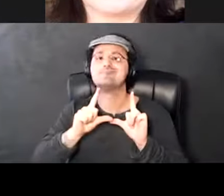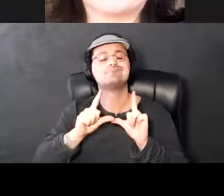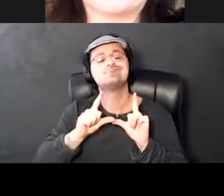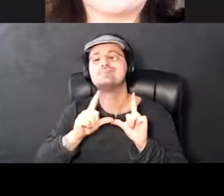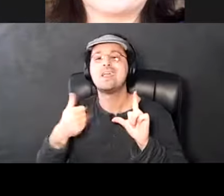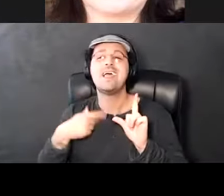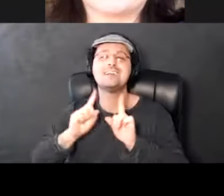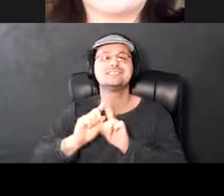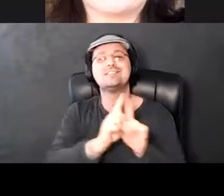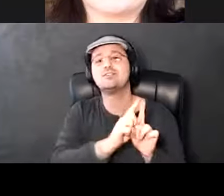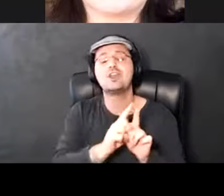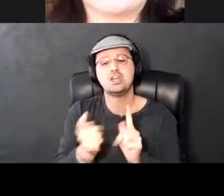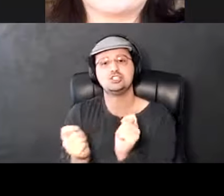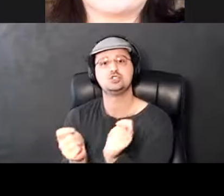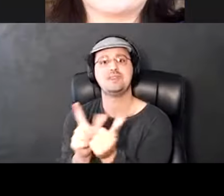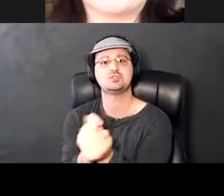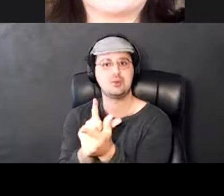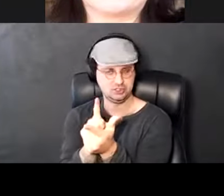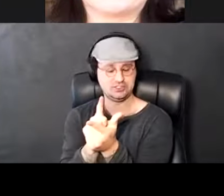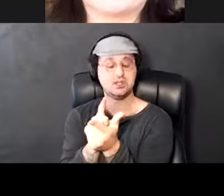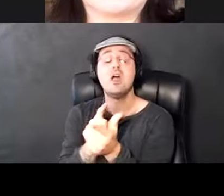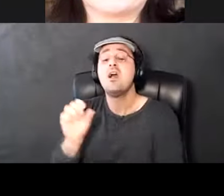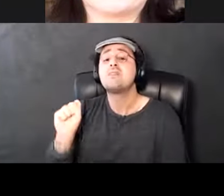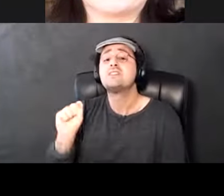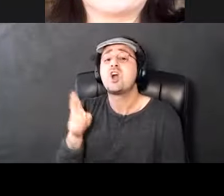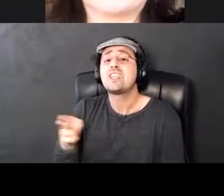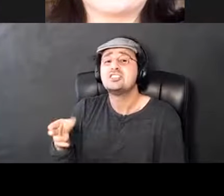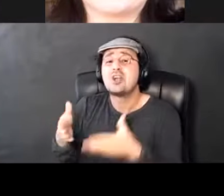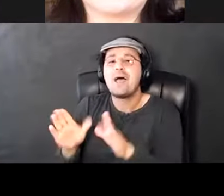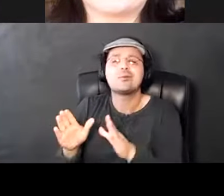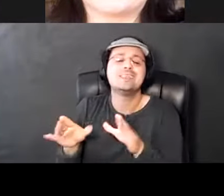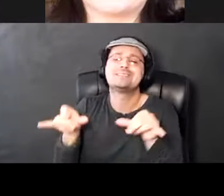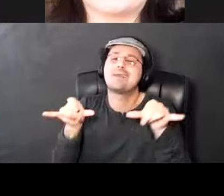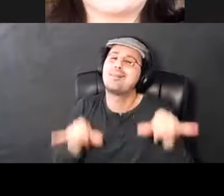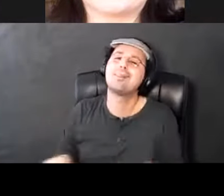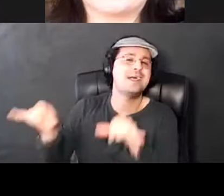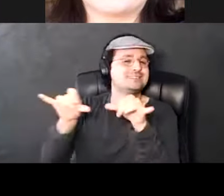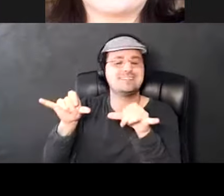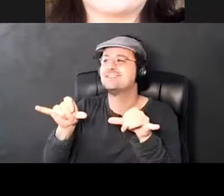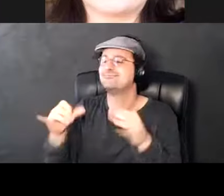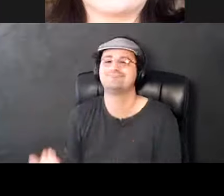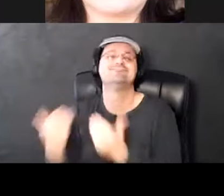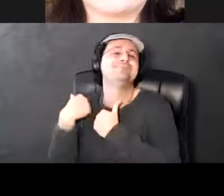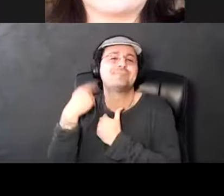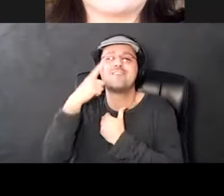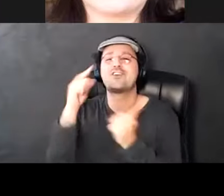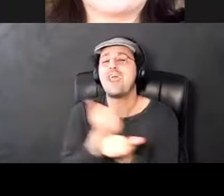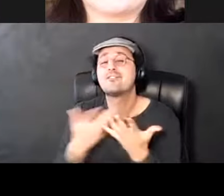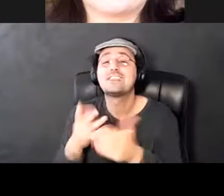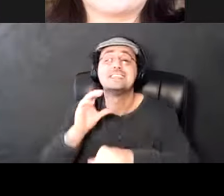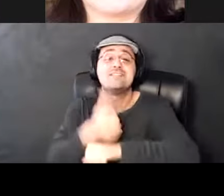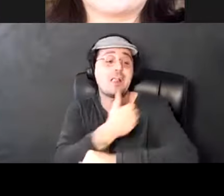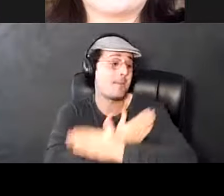drive transcription. And the sonic hedgehog pathway is sort of one of these classic pathways that seems to do everything. It's involved in developing limbs and